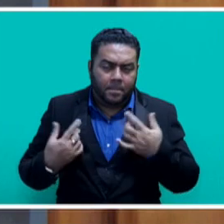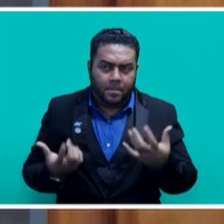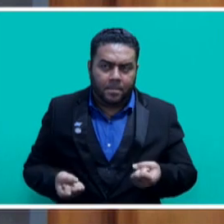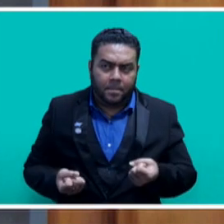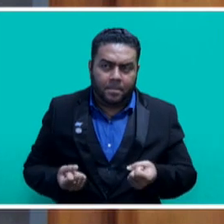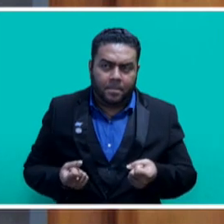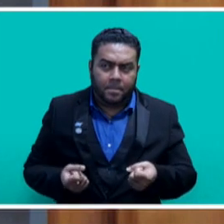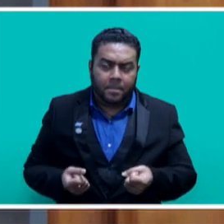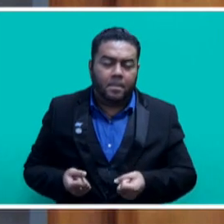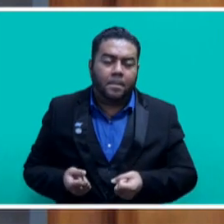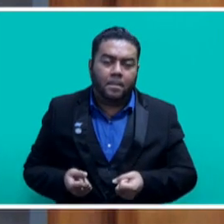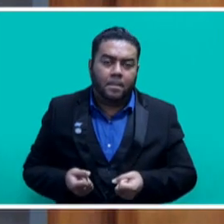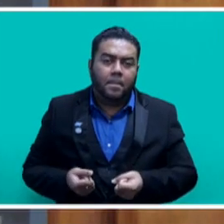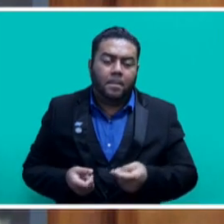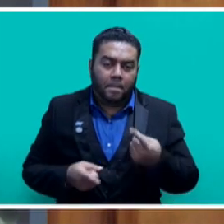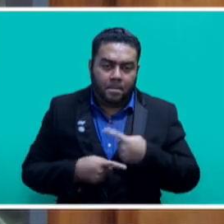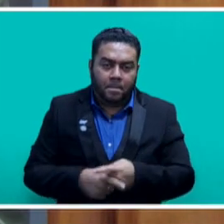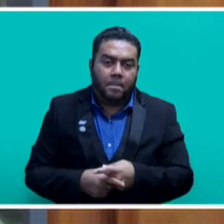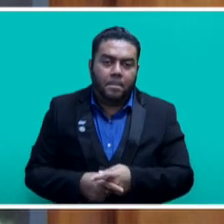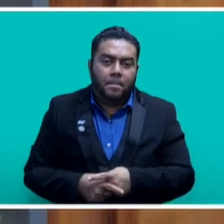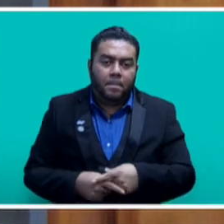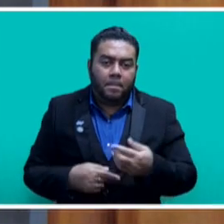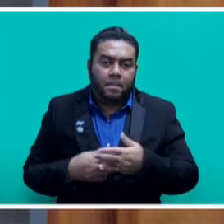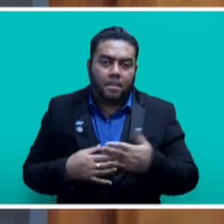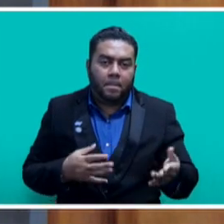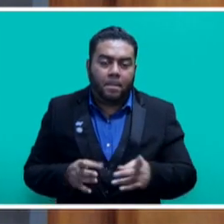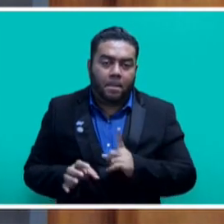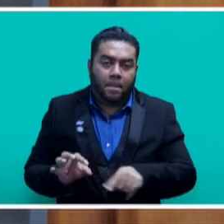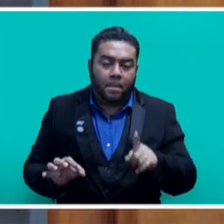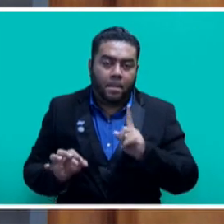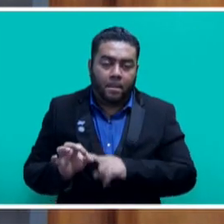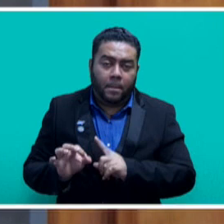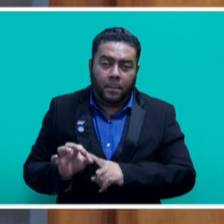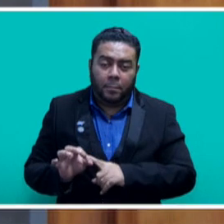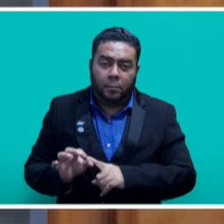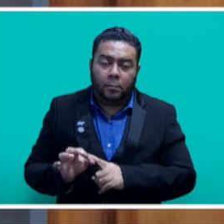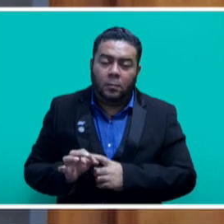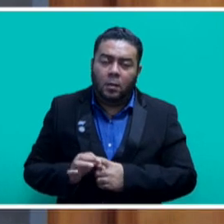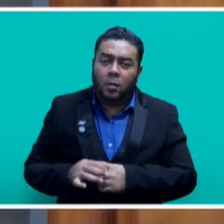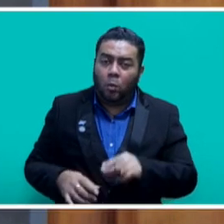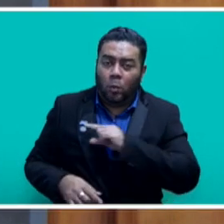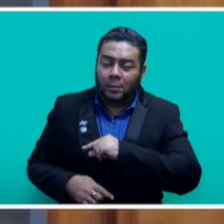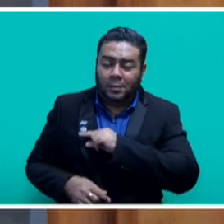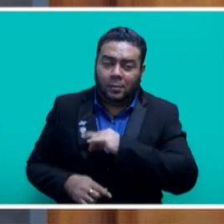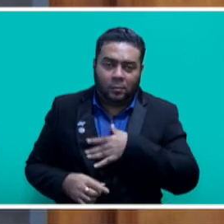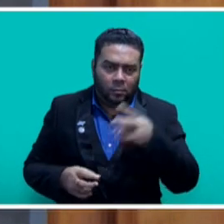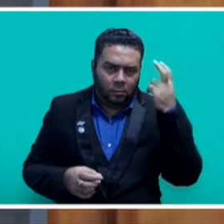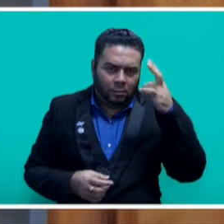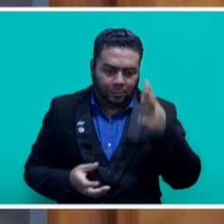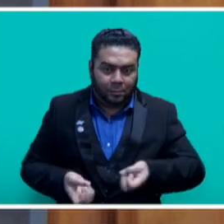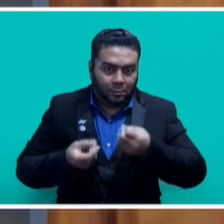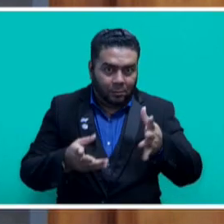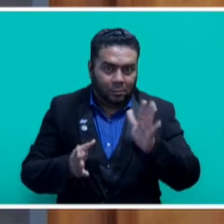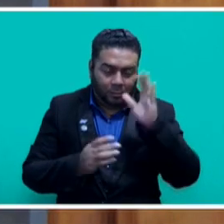policies in place to guide and enhance the quality of vocational training offered in our country. This